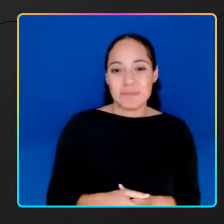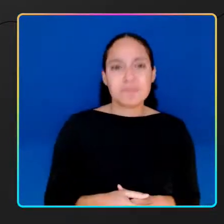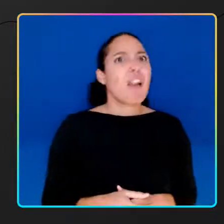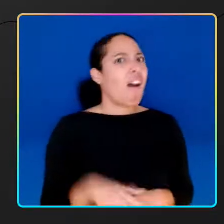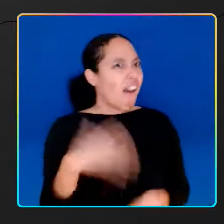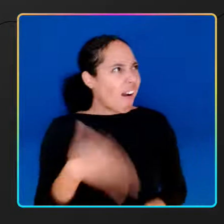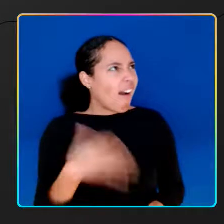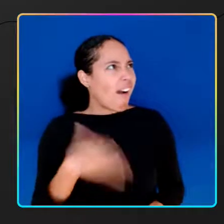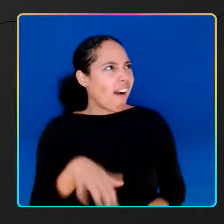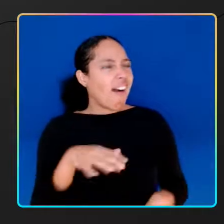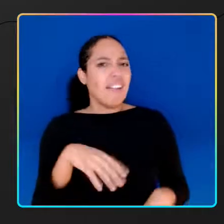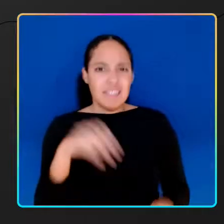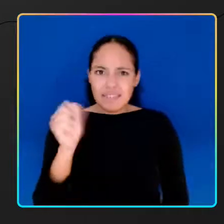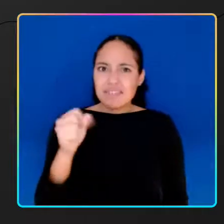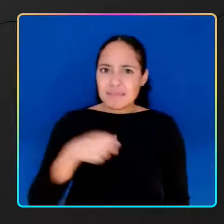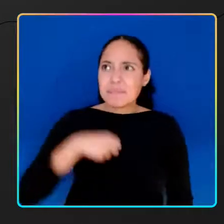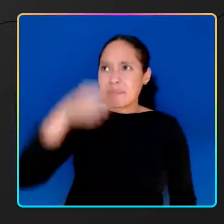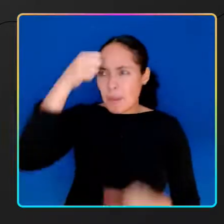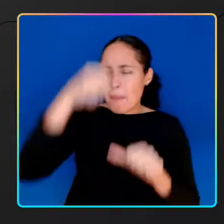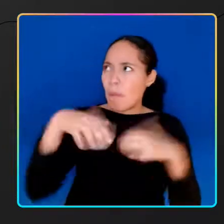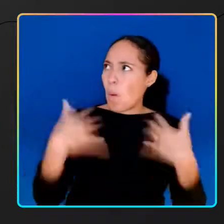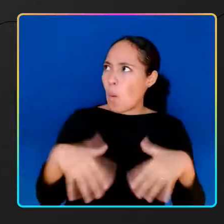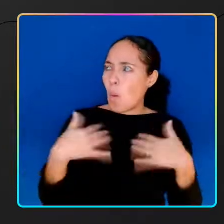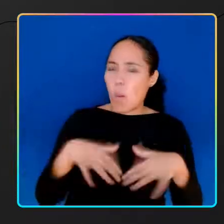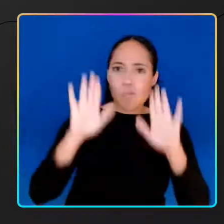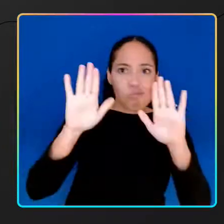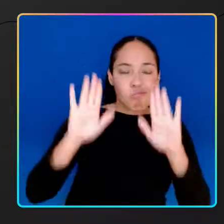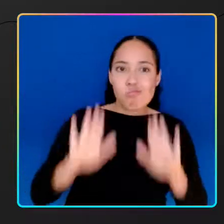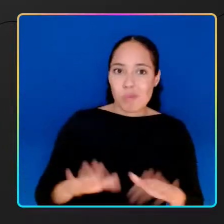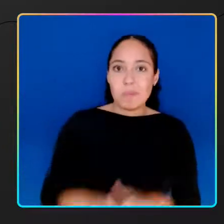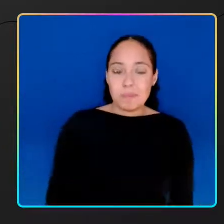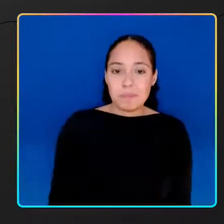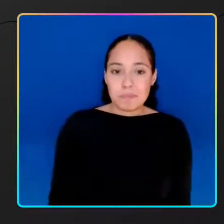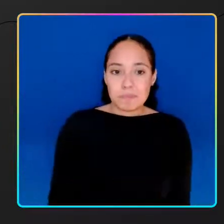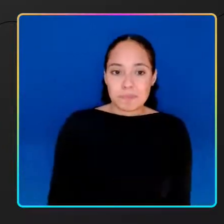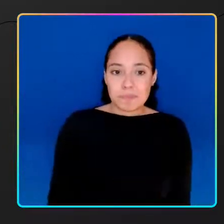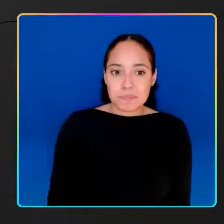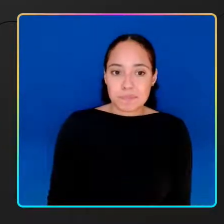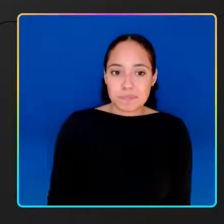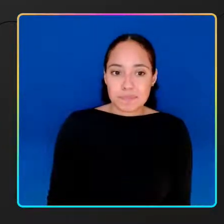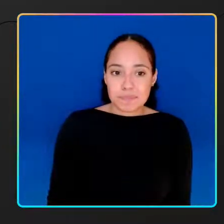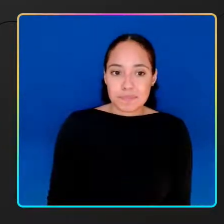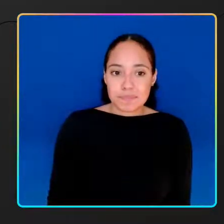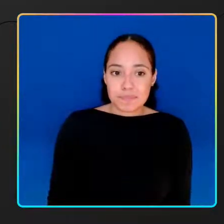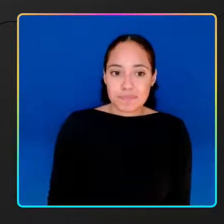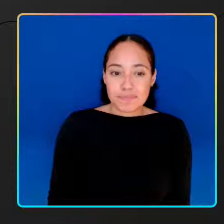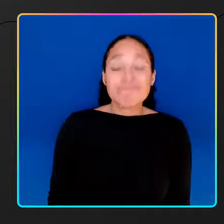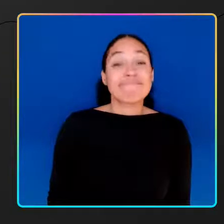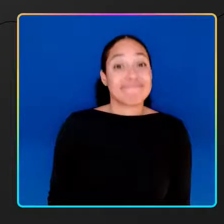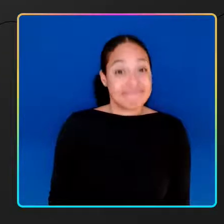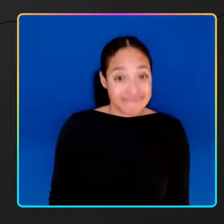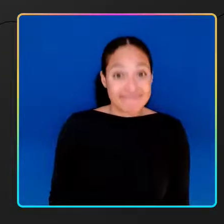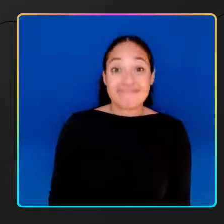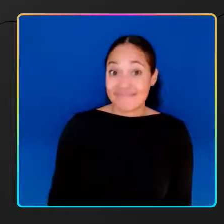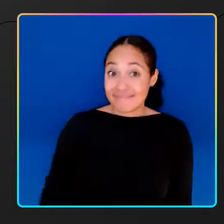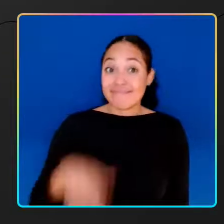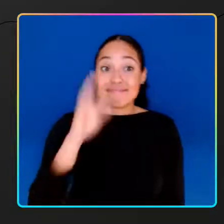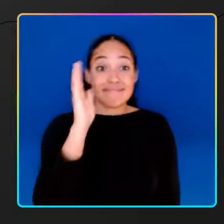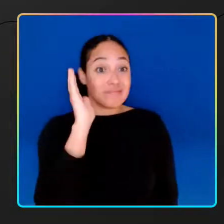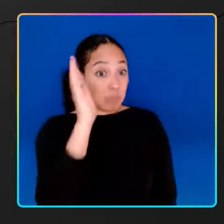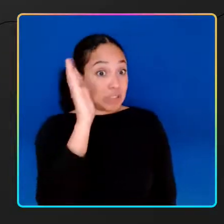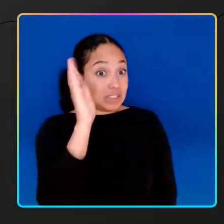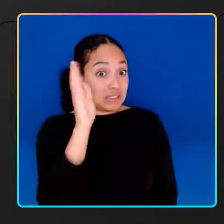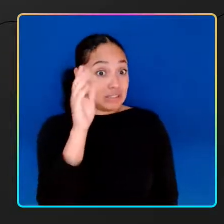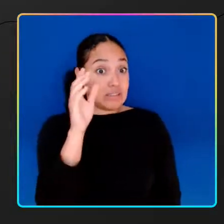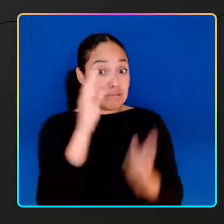Lobe AI. I think that was one that came up last time. Yeah, there will be some really interesting talks that I never heard